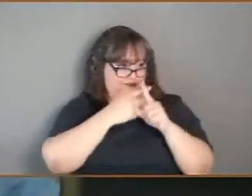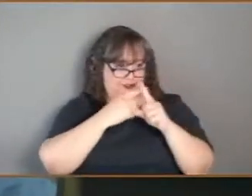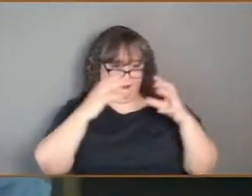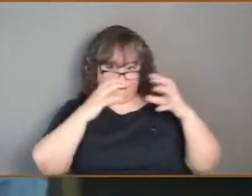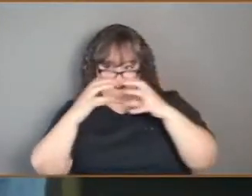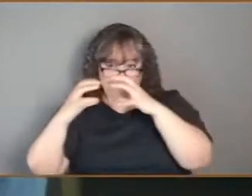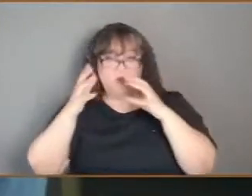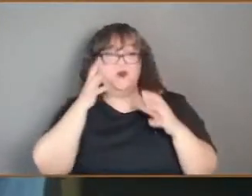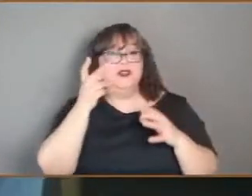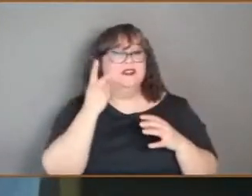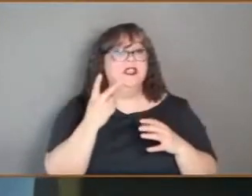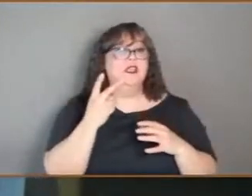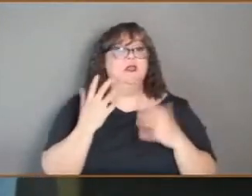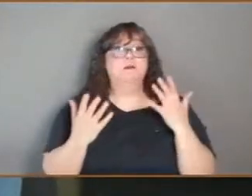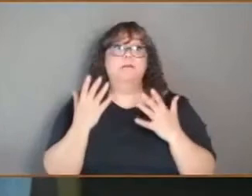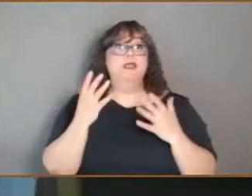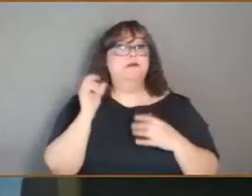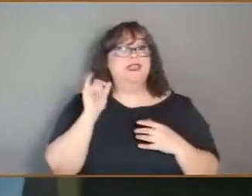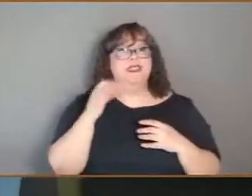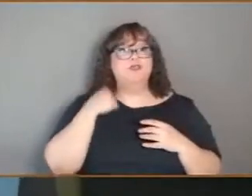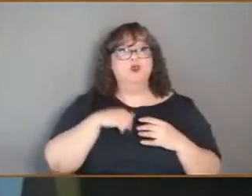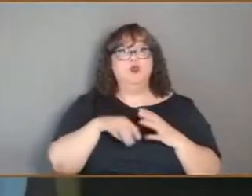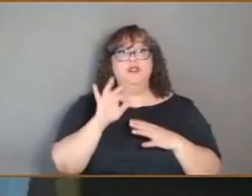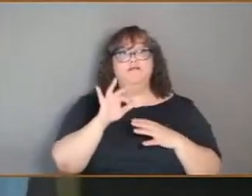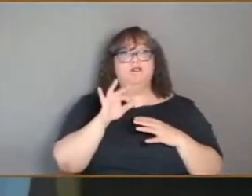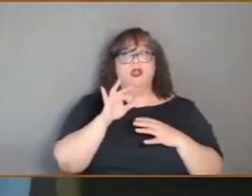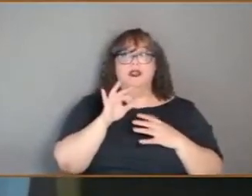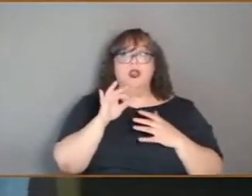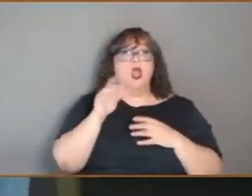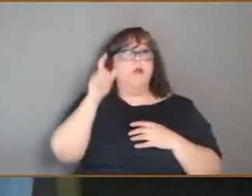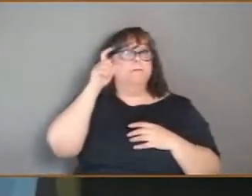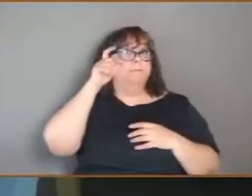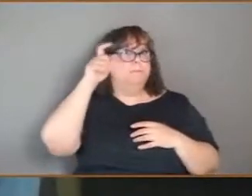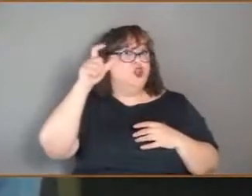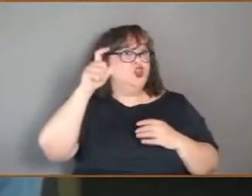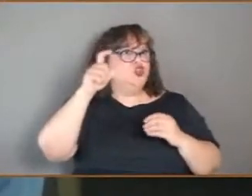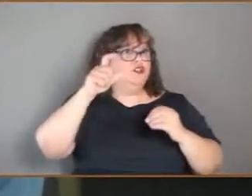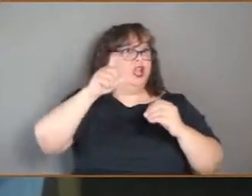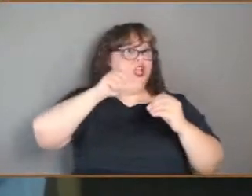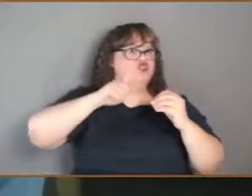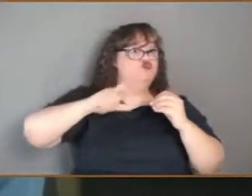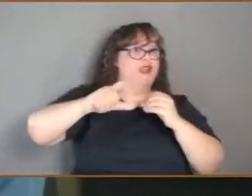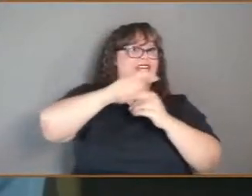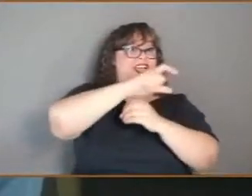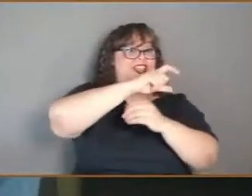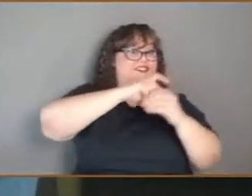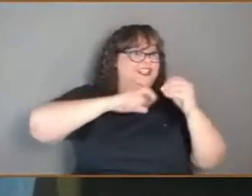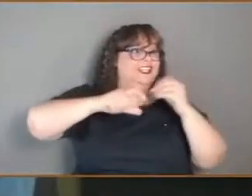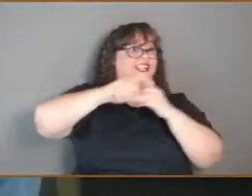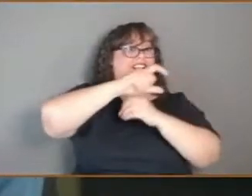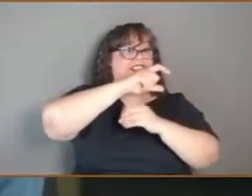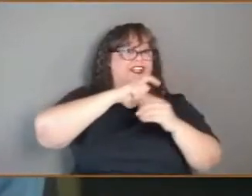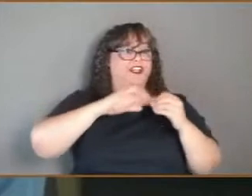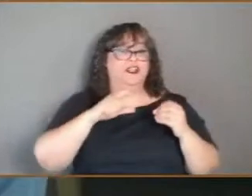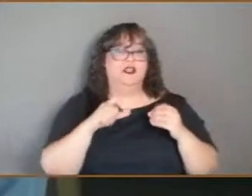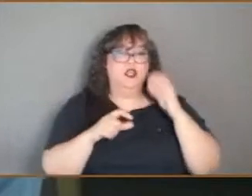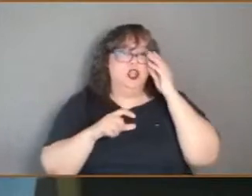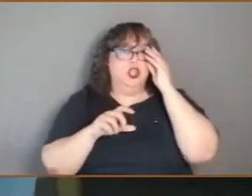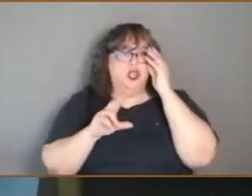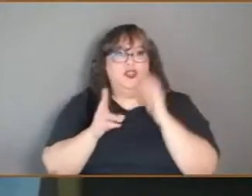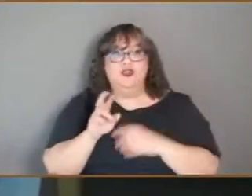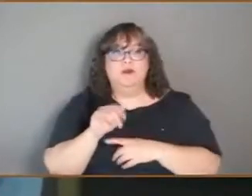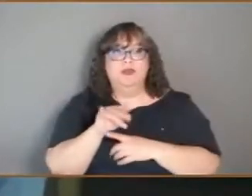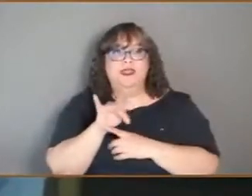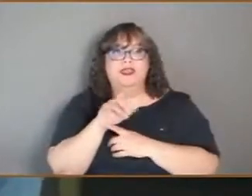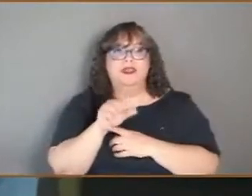might come in if we discover maybe some of them have moons, and we've already done that once. Eurybates, which is Lucy's first target, has a moon